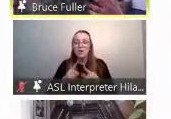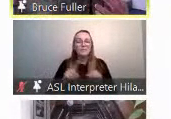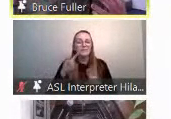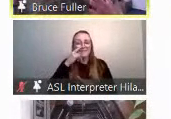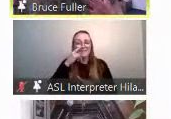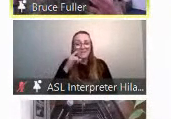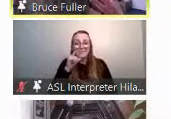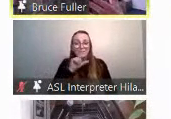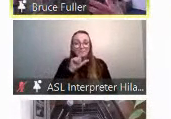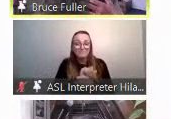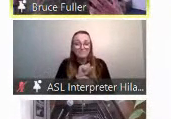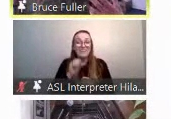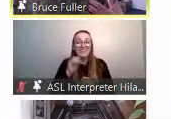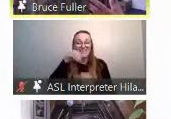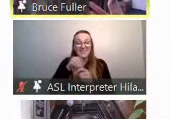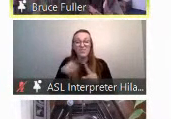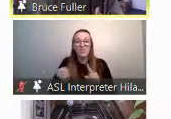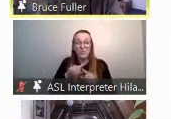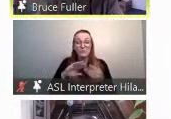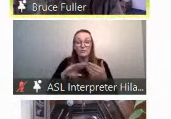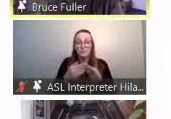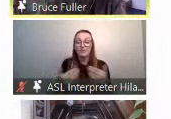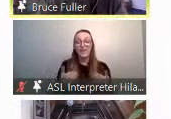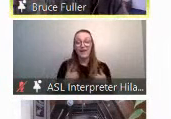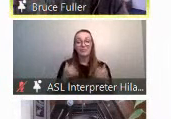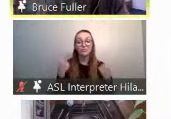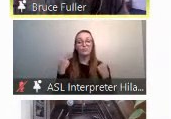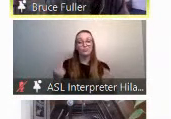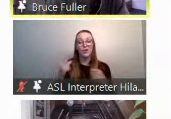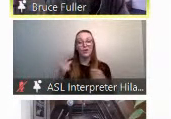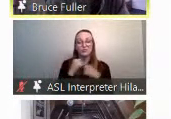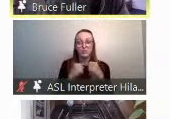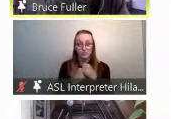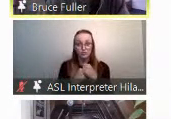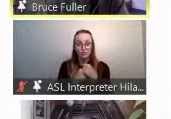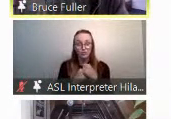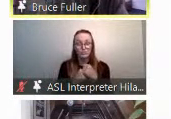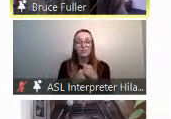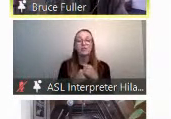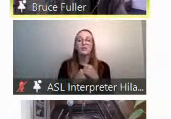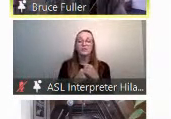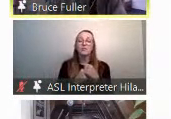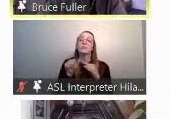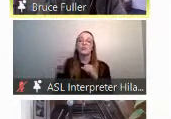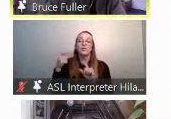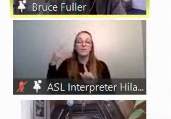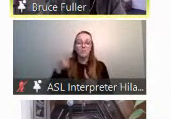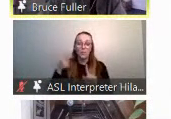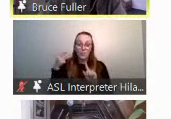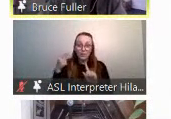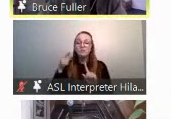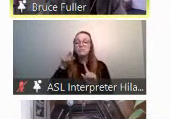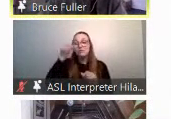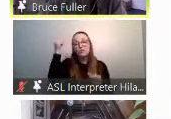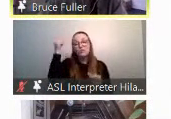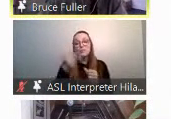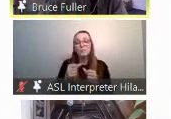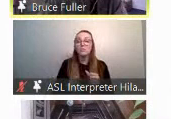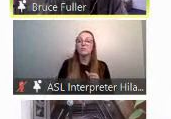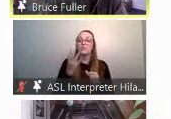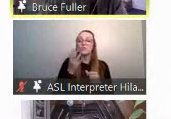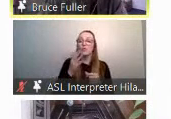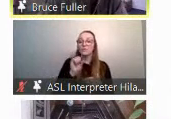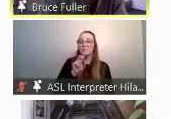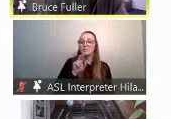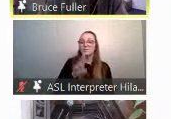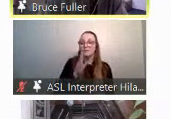the communities that historically have had the strongest infrastructure. The other point is just to keep in mind these 4 pre-K subsectors are